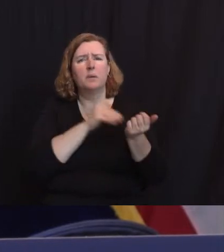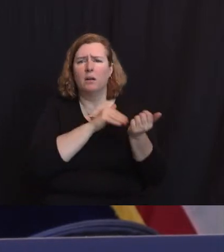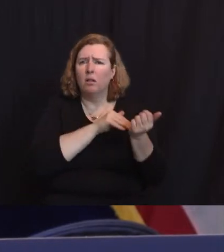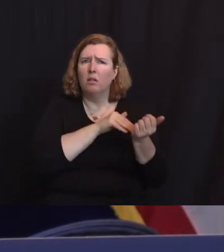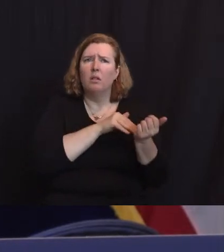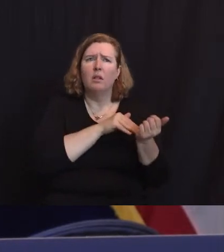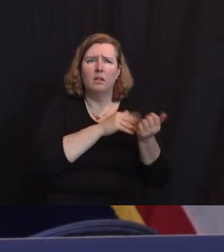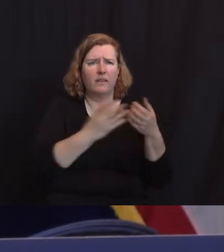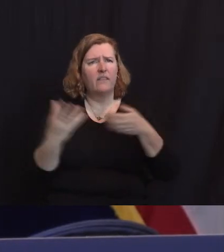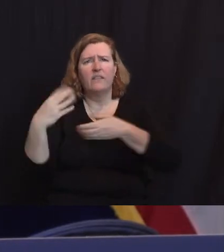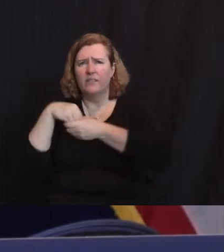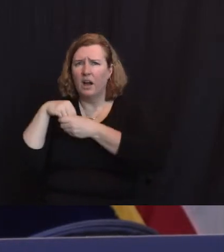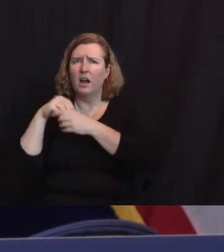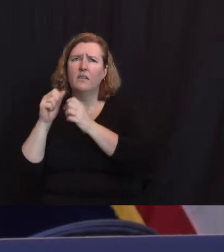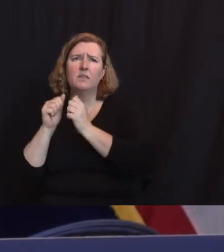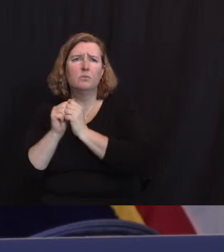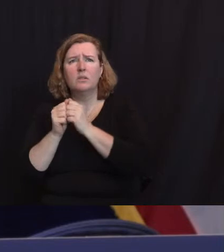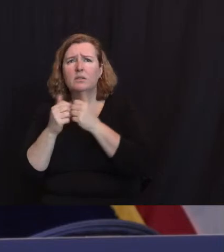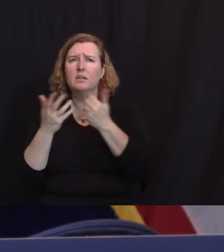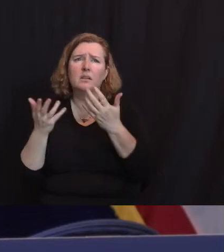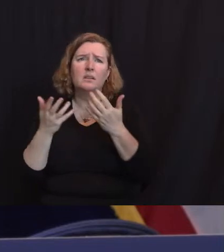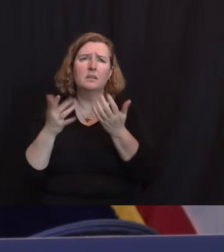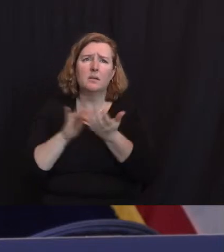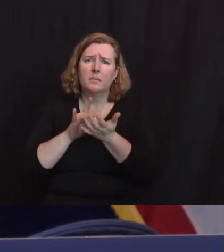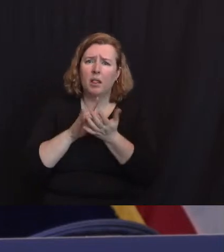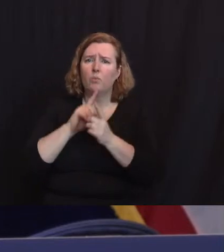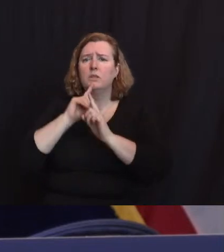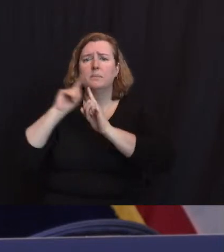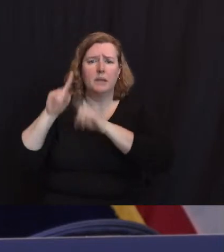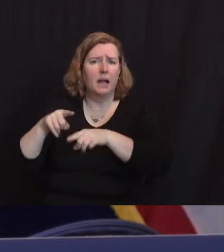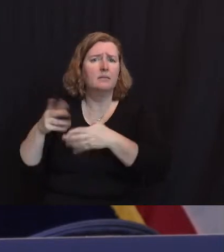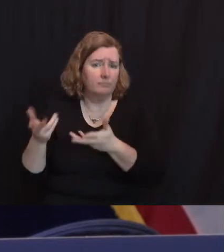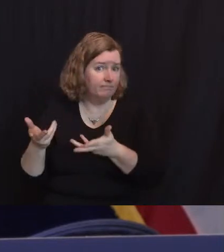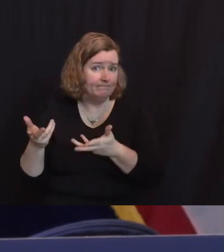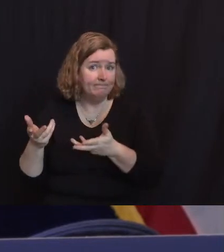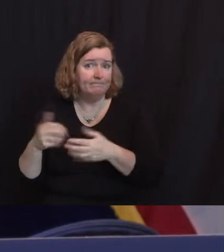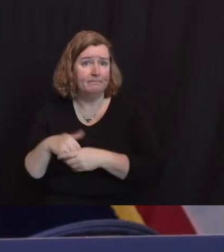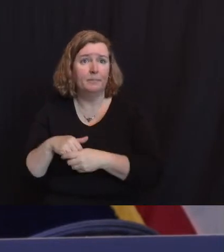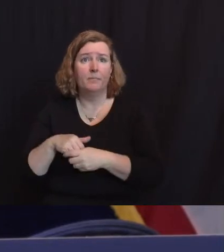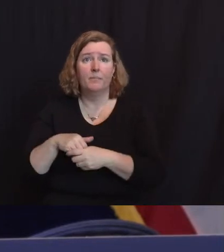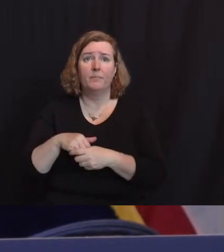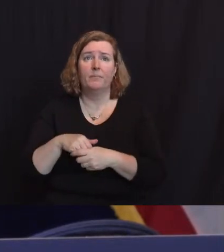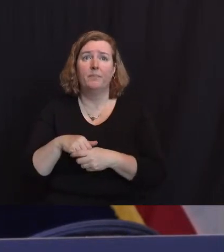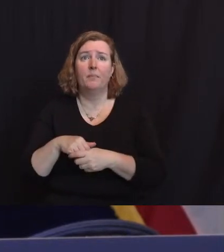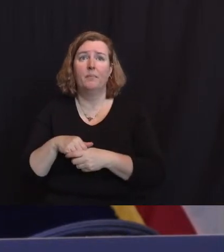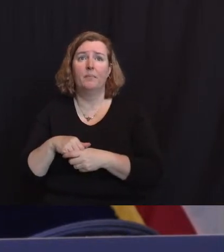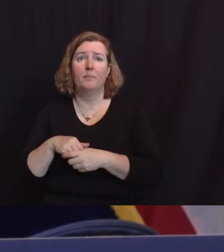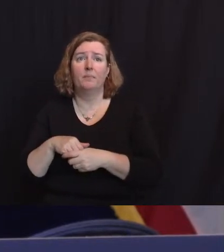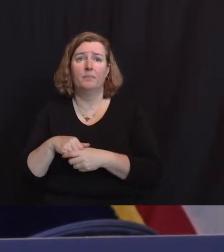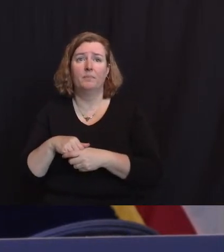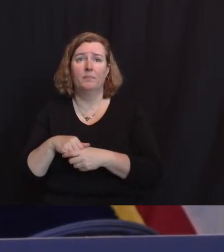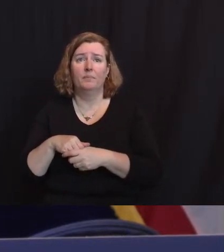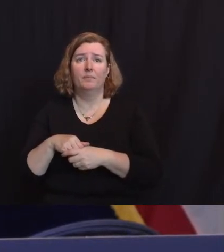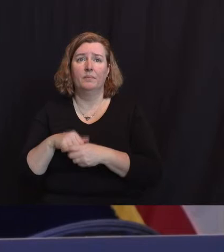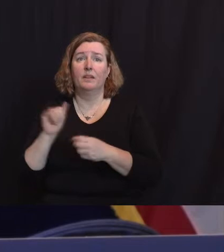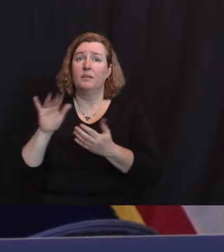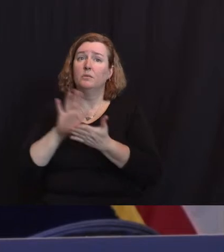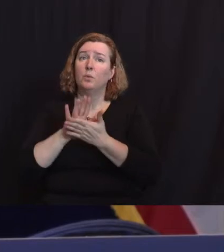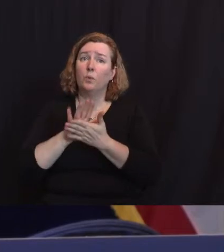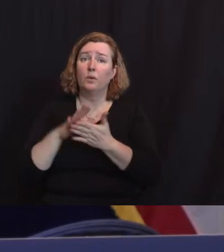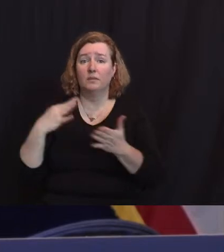and recovery effort. And that period is only open for 16 more days. It closes on April 23rd.